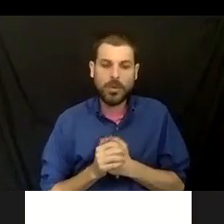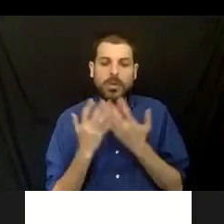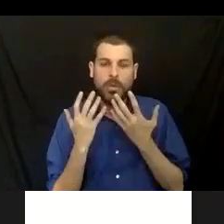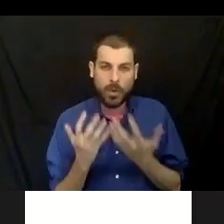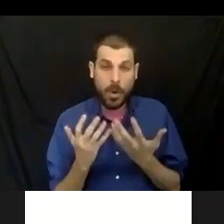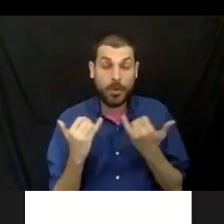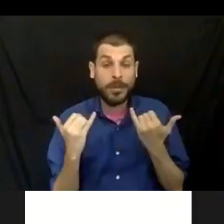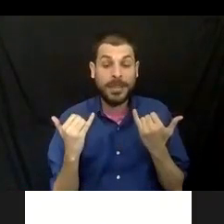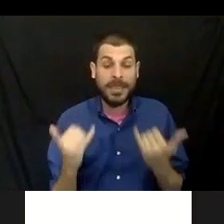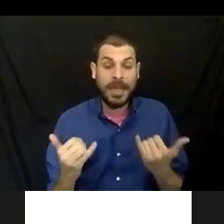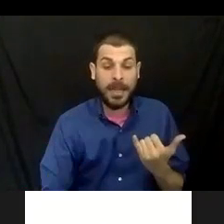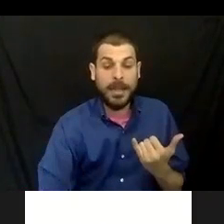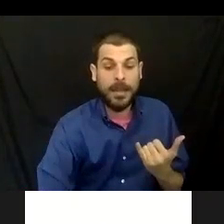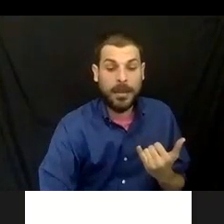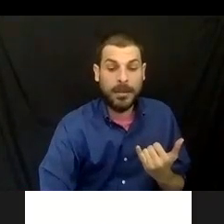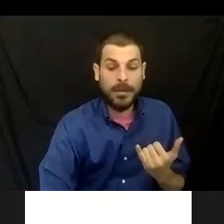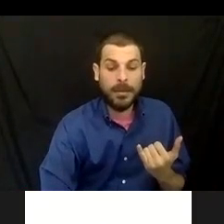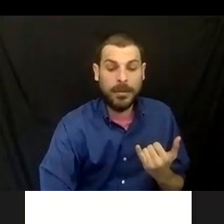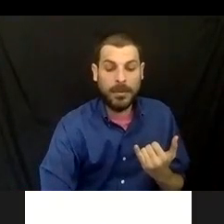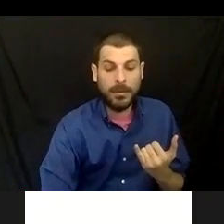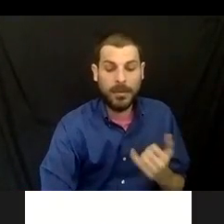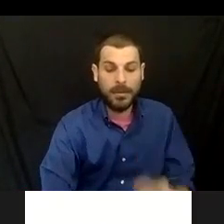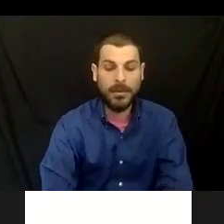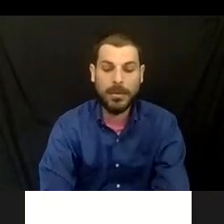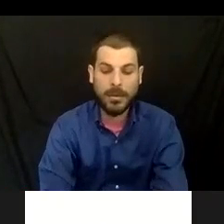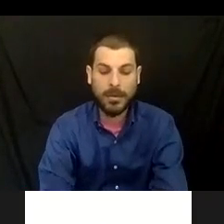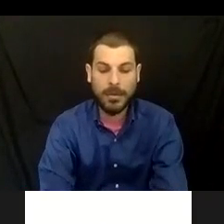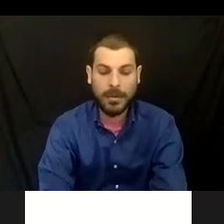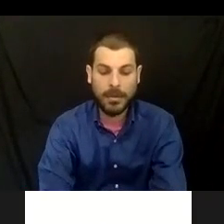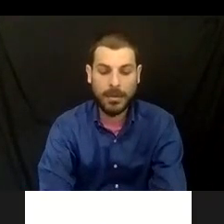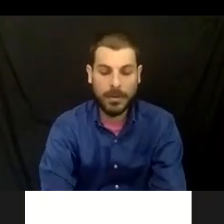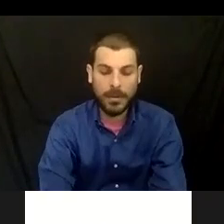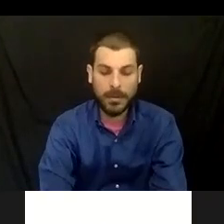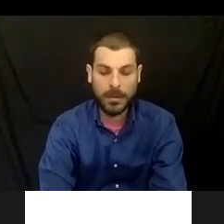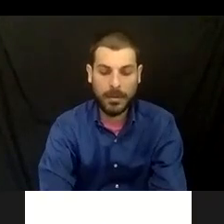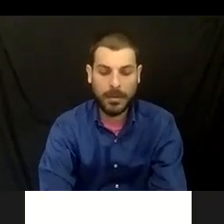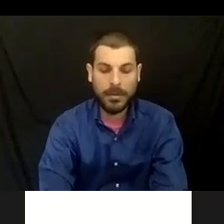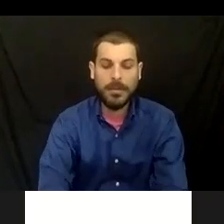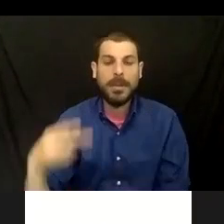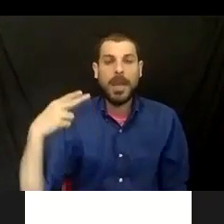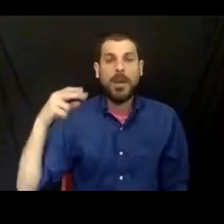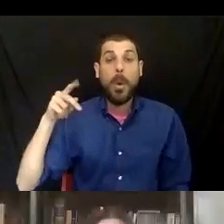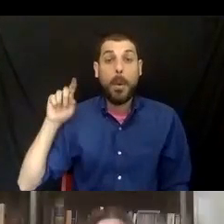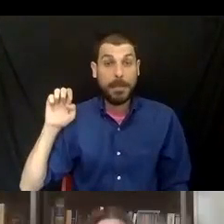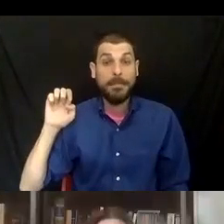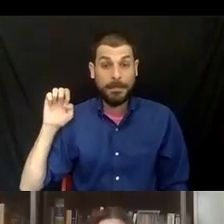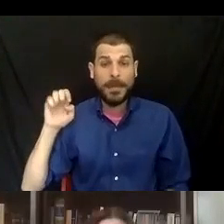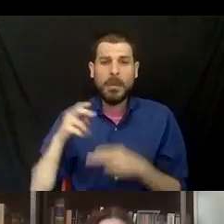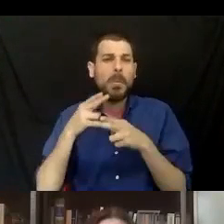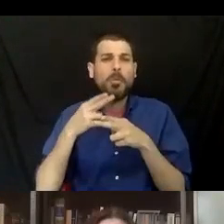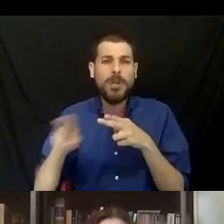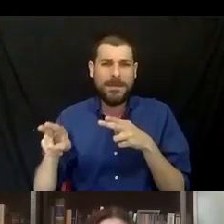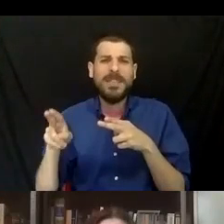it back over to Hope briefly to talk more about some